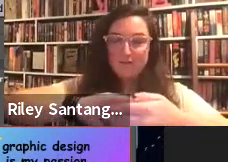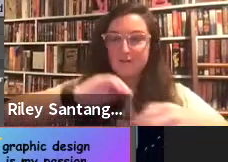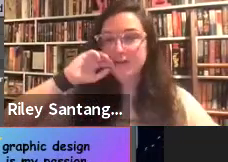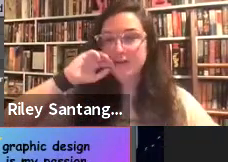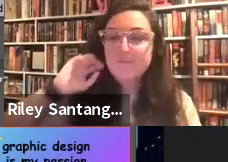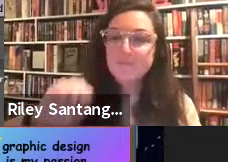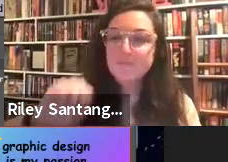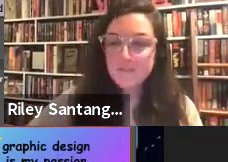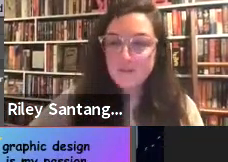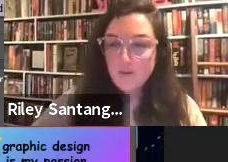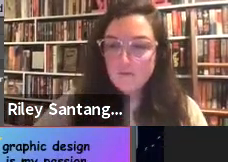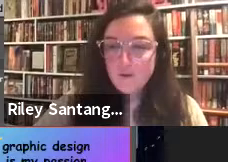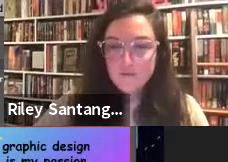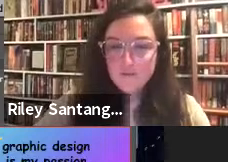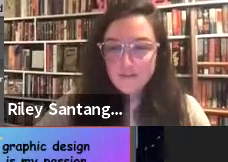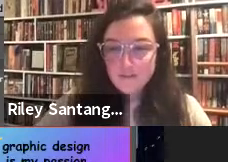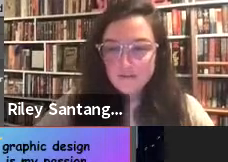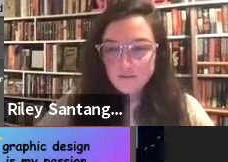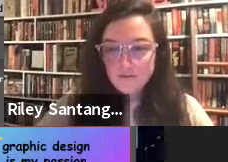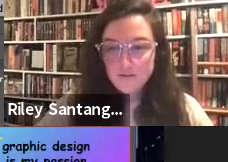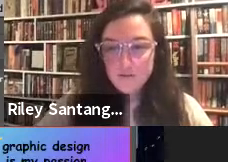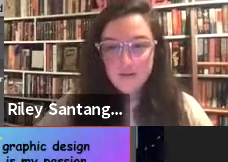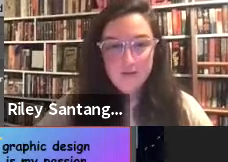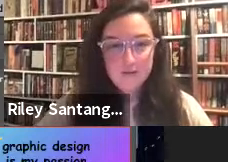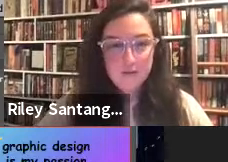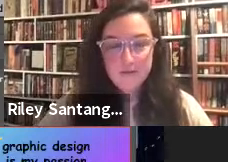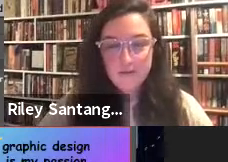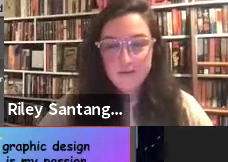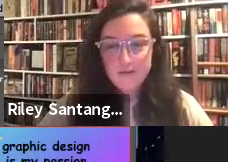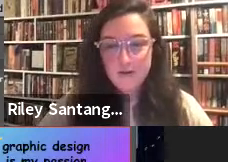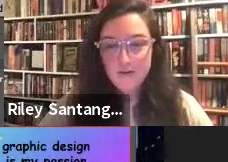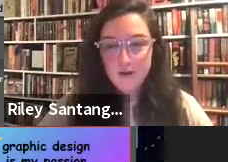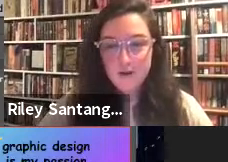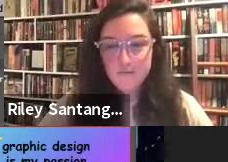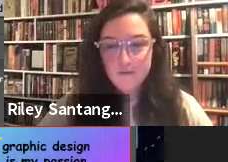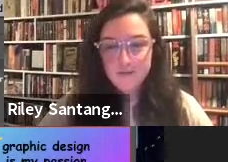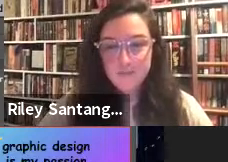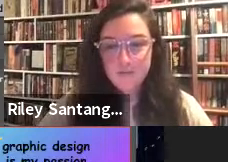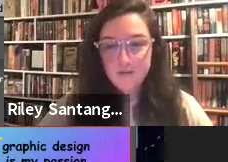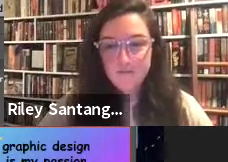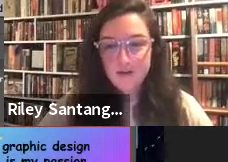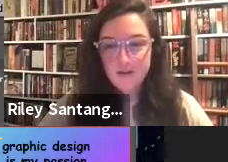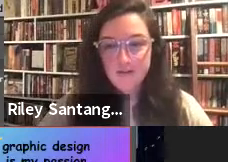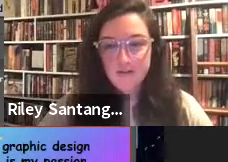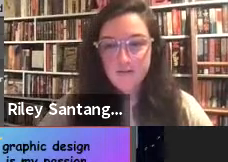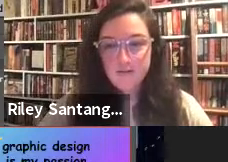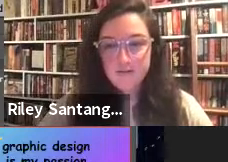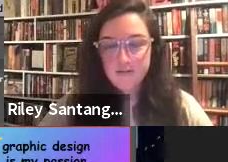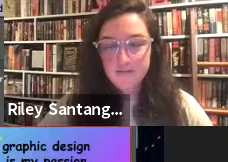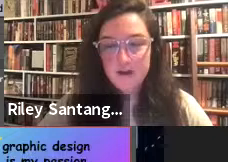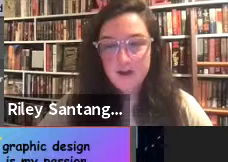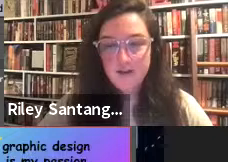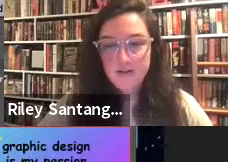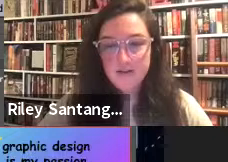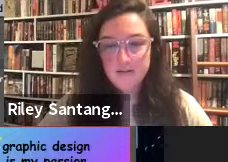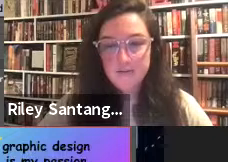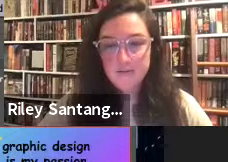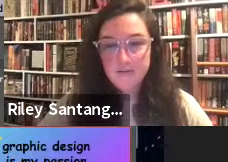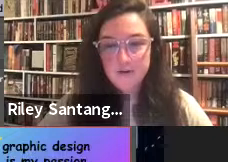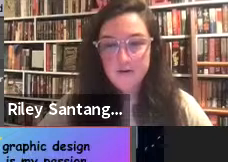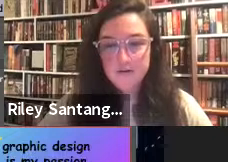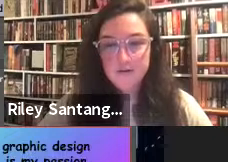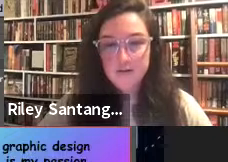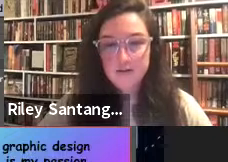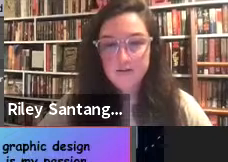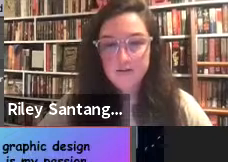one image. So if you have layers, you can turn things on and off. For example, if I click this little eye next to